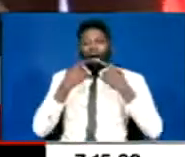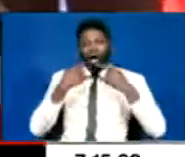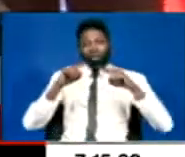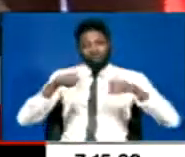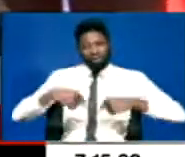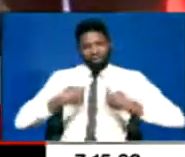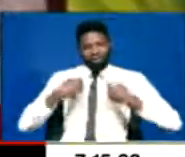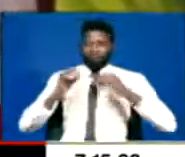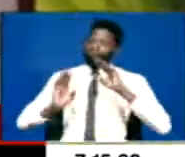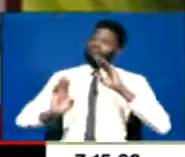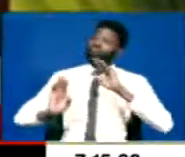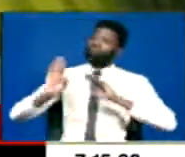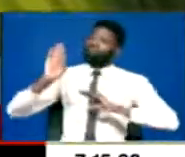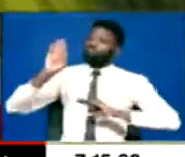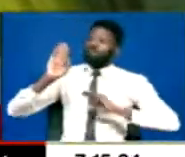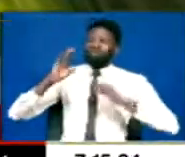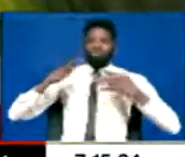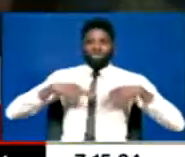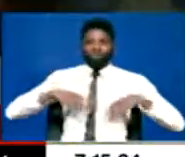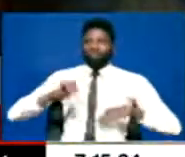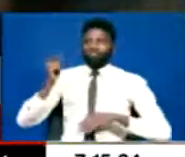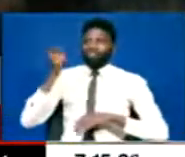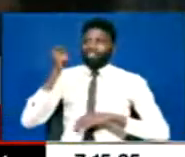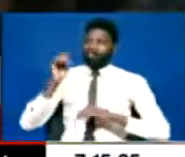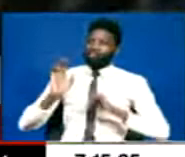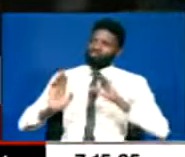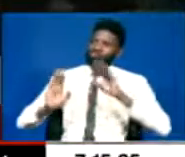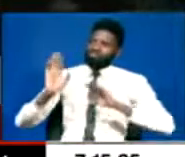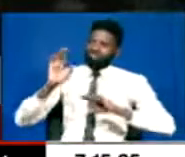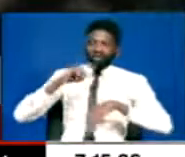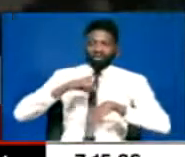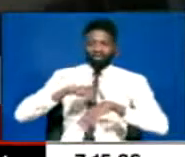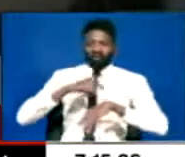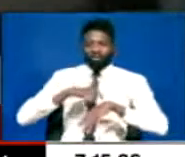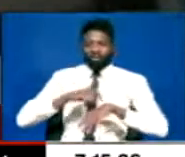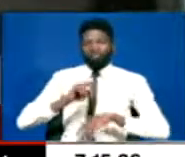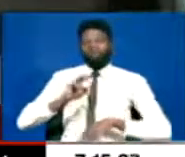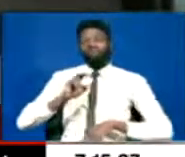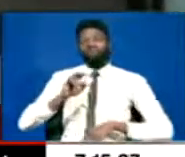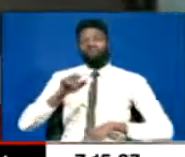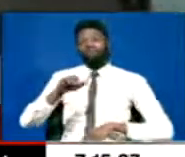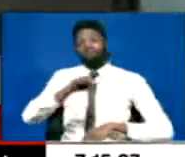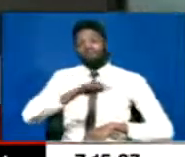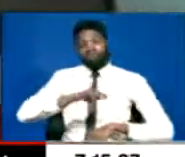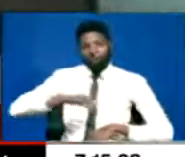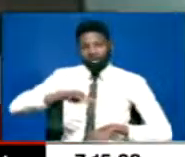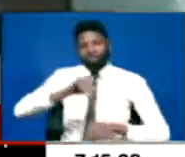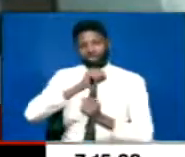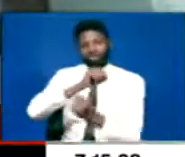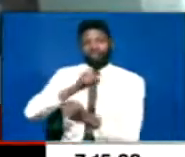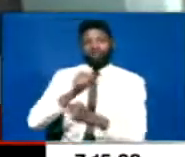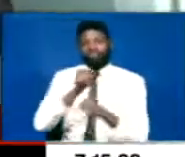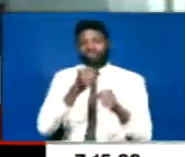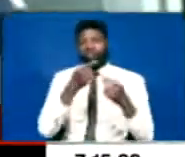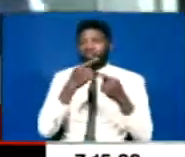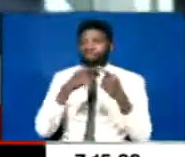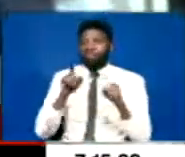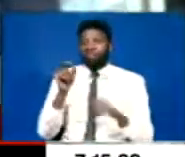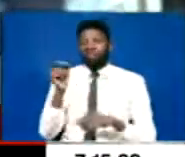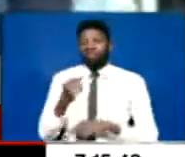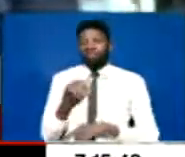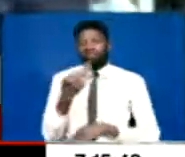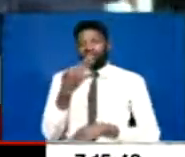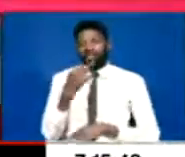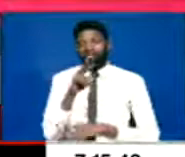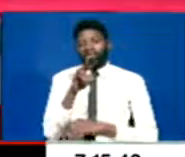swearing-in ceremony at a tense rally at Uhuru Park. However, on March 9, 2018, Raila and Uhuru would